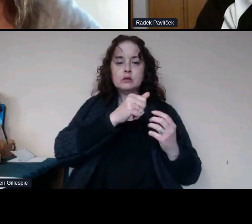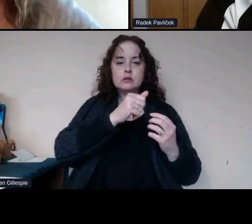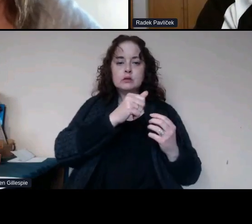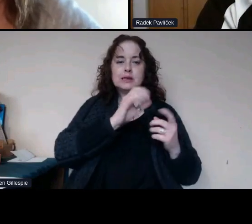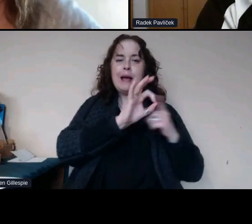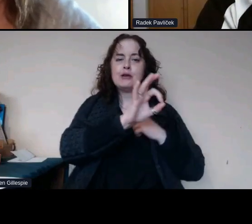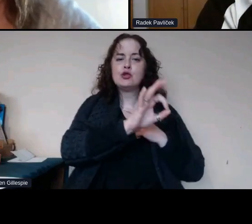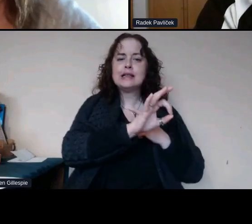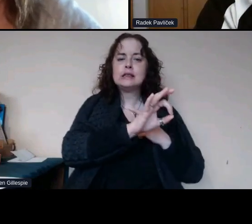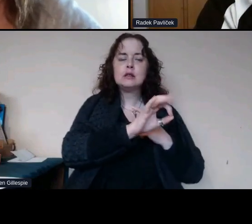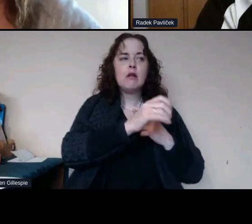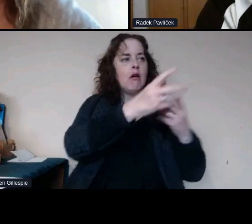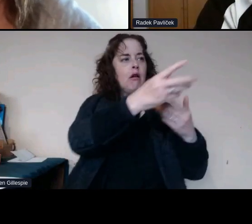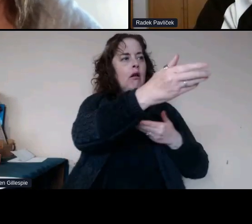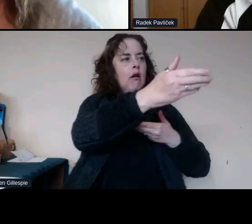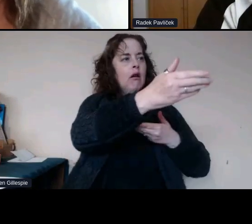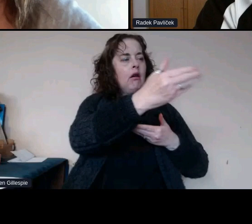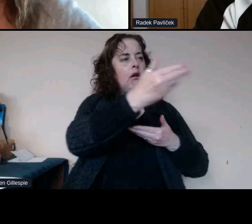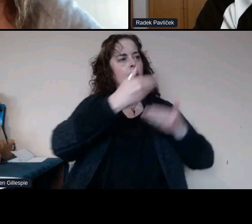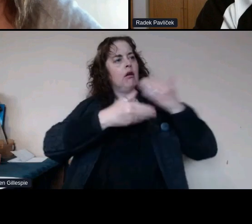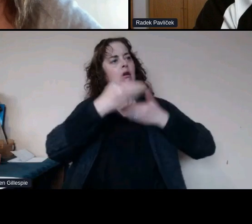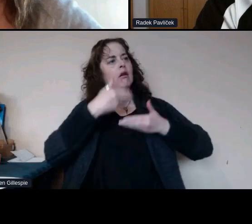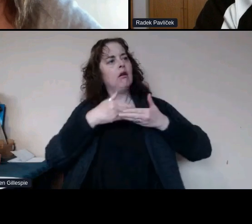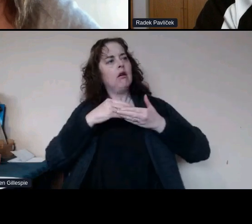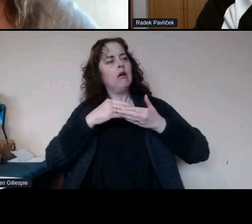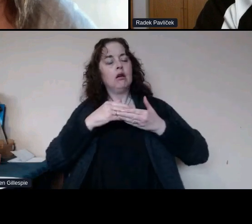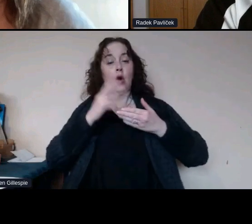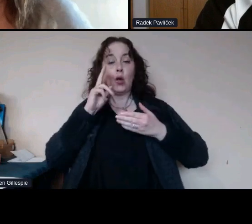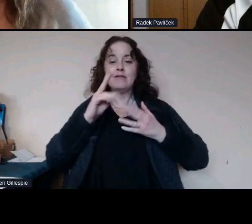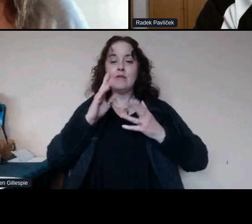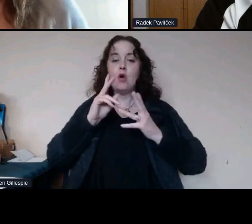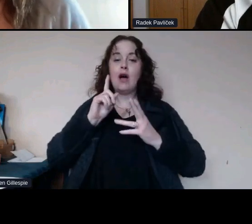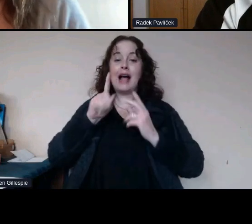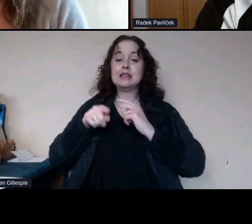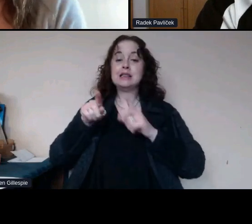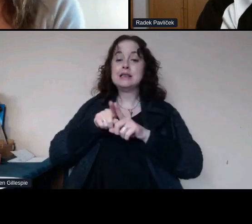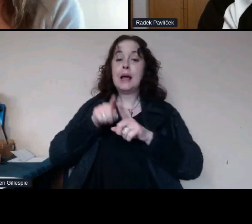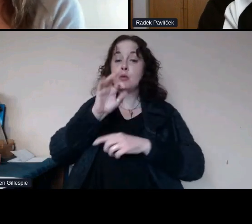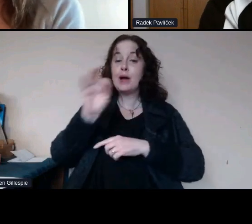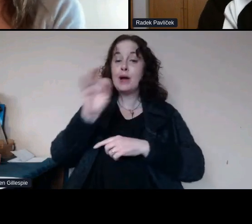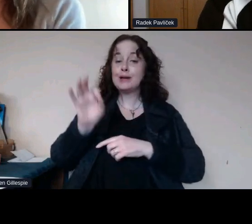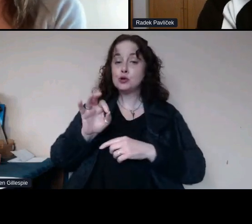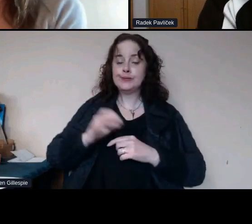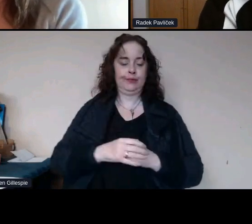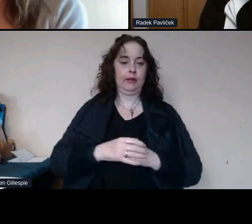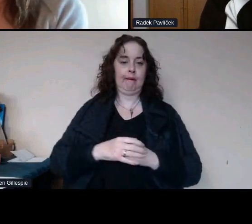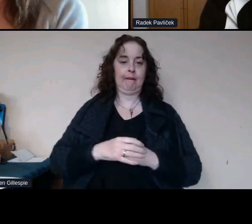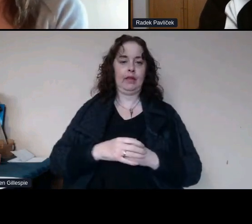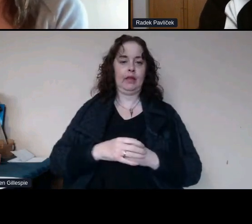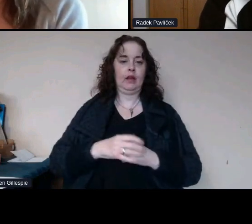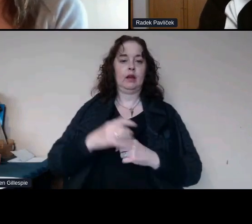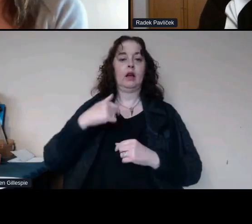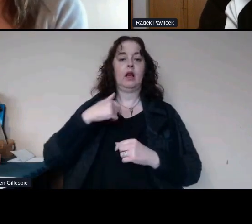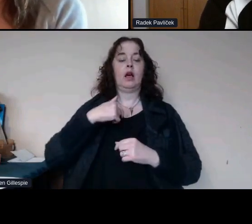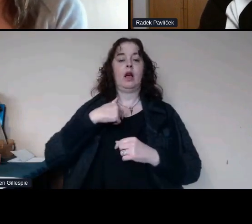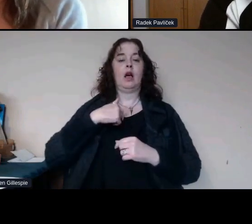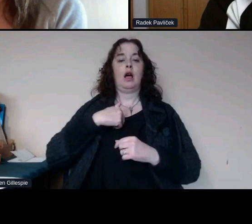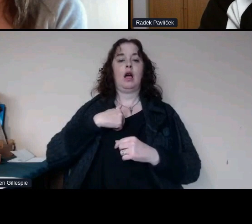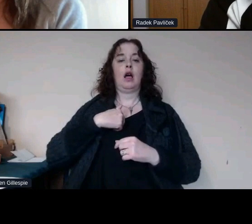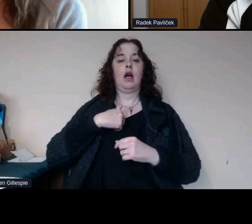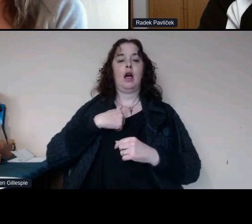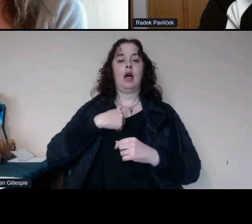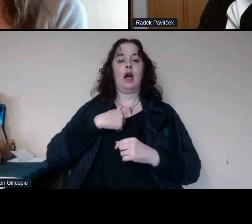getting answers for the very same questions. With that said, I think another good benefit